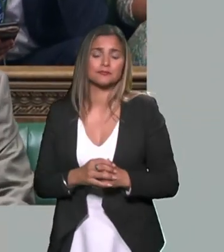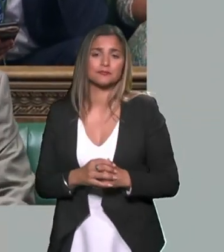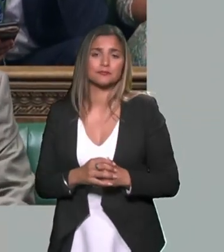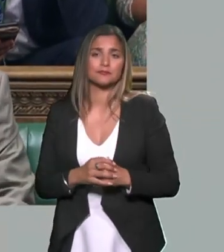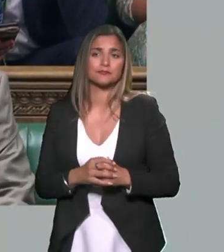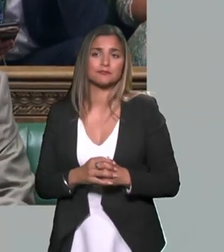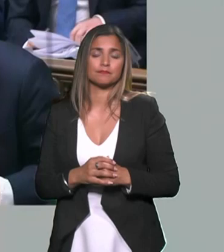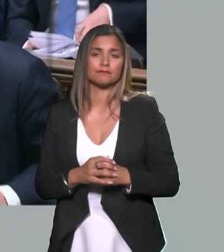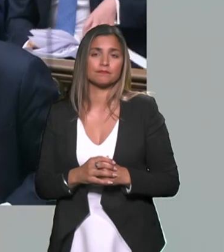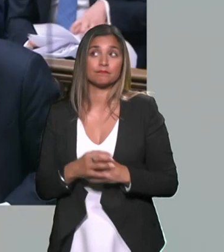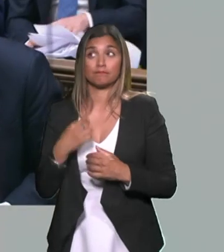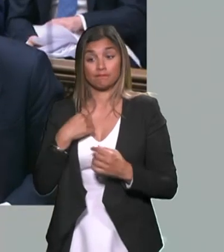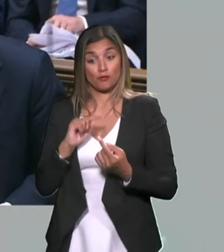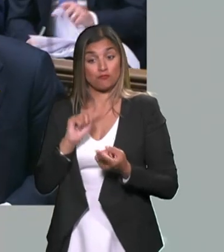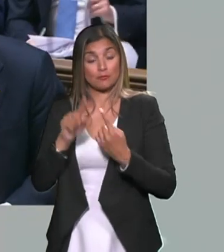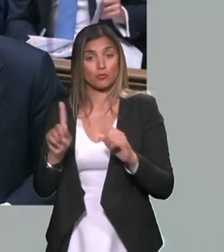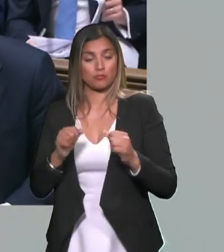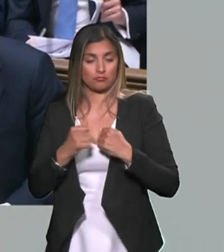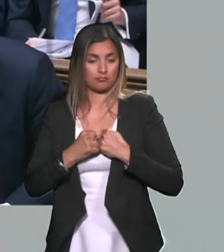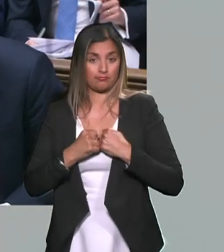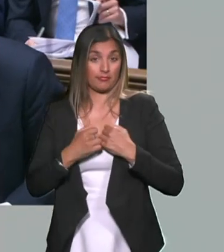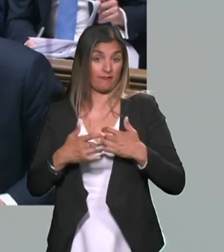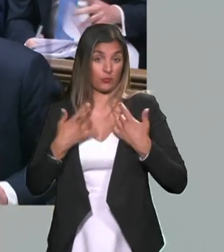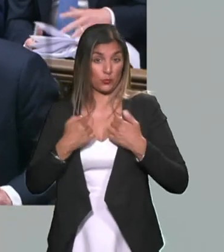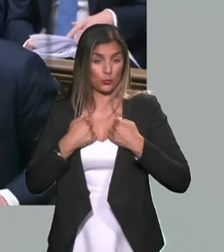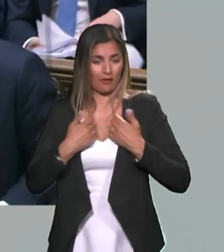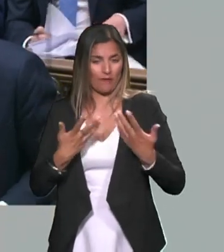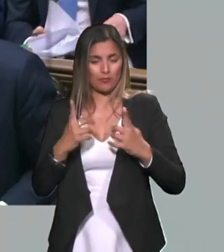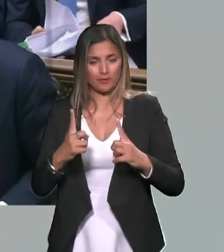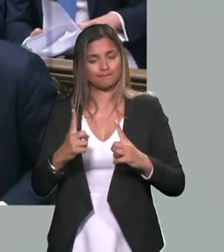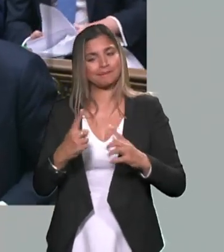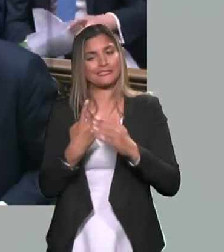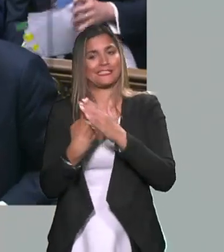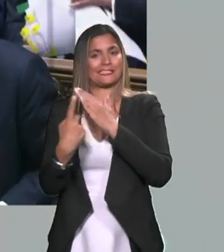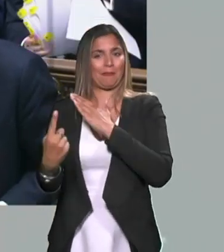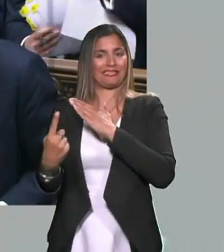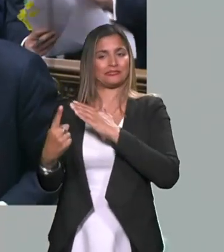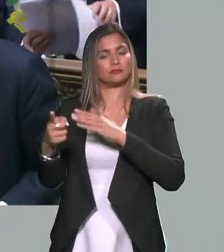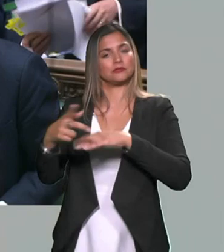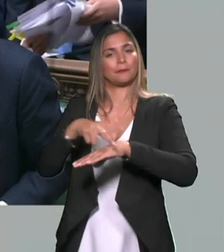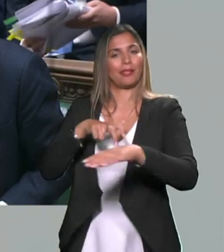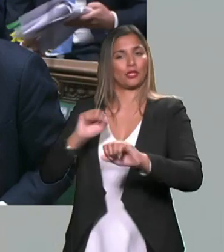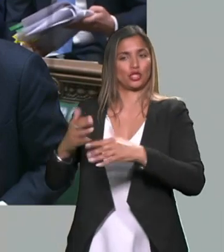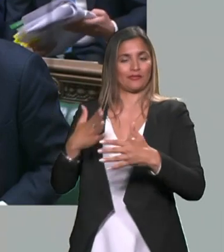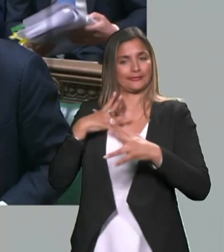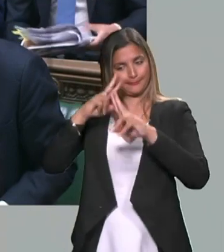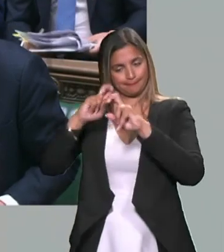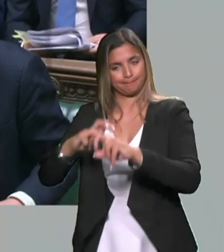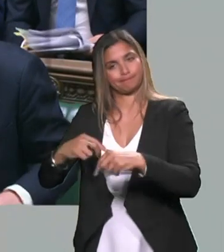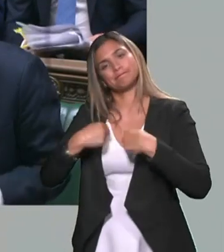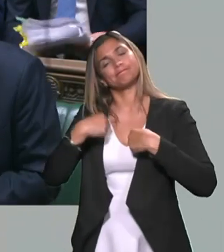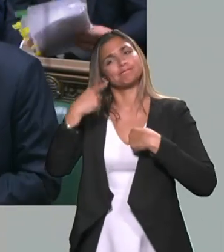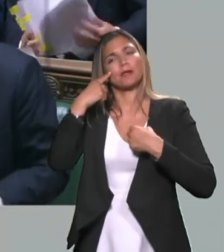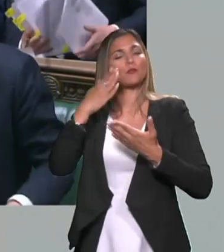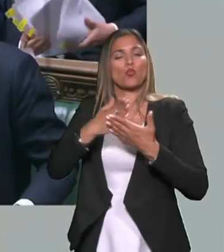that whatever my own views, this is a matter for the independent Metropolitan Police Service, and I'm sure the new Commissioner will be